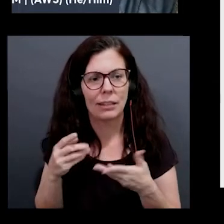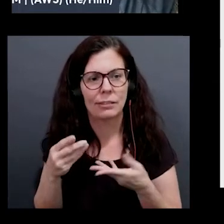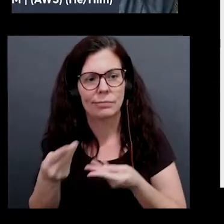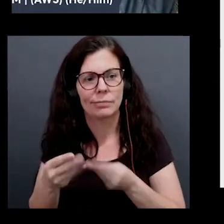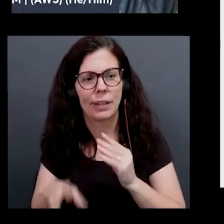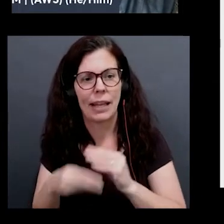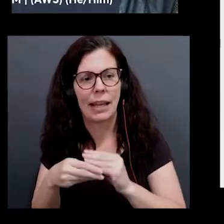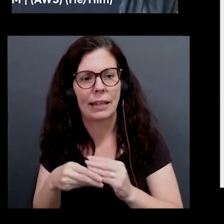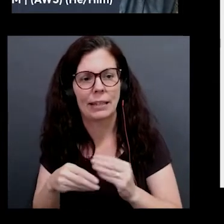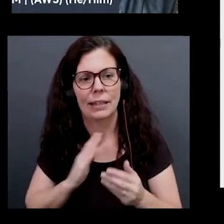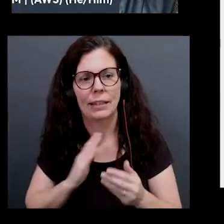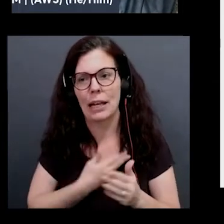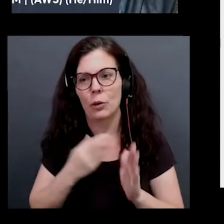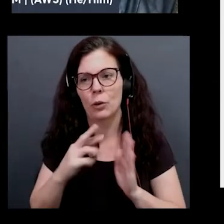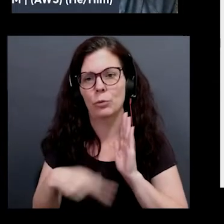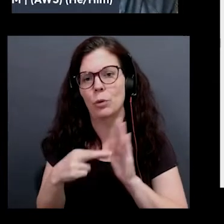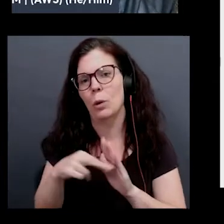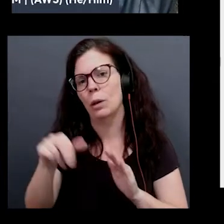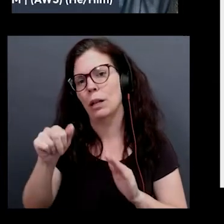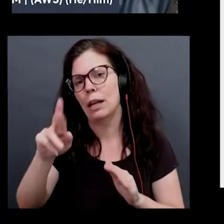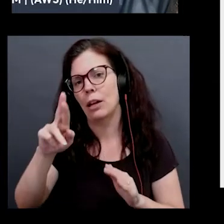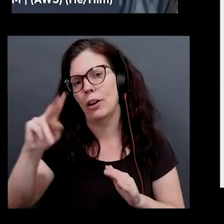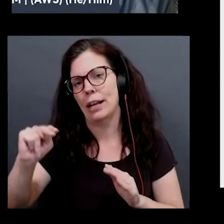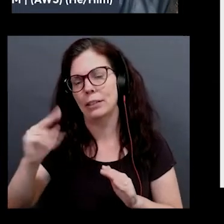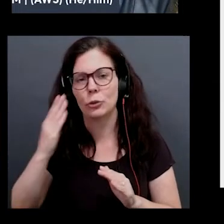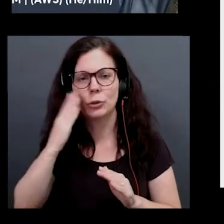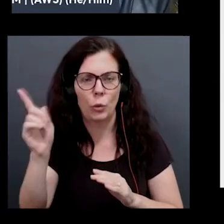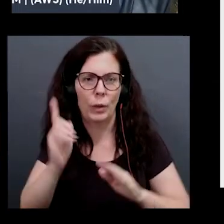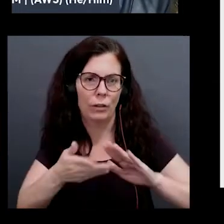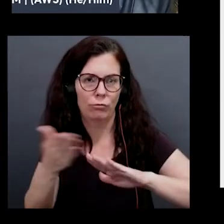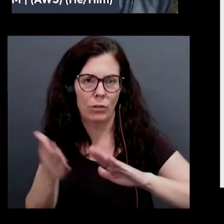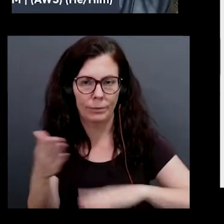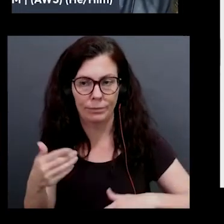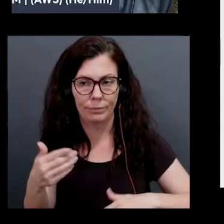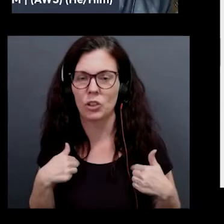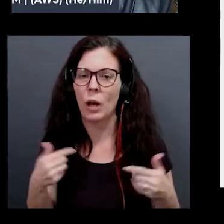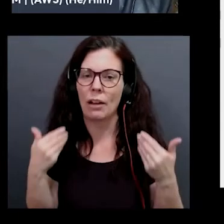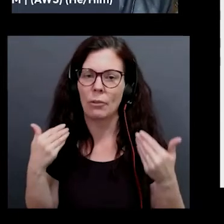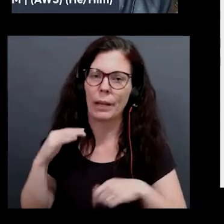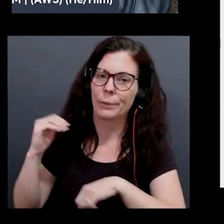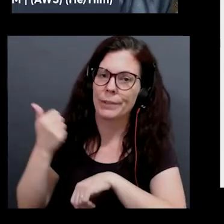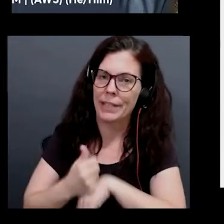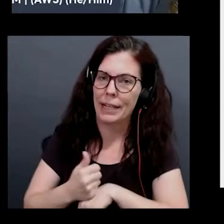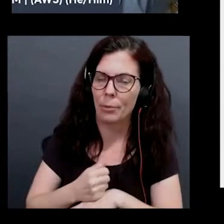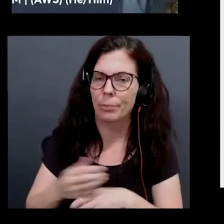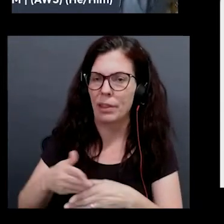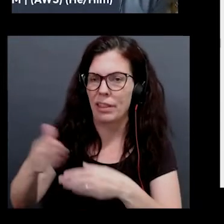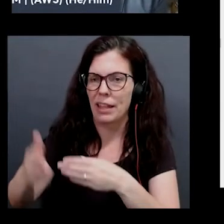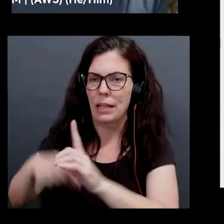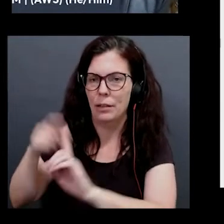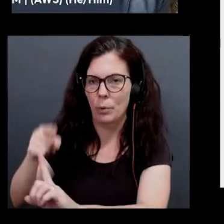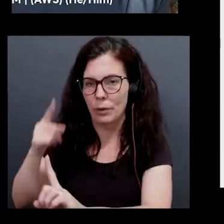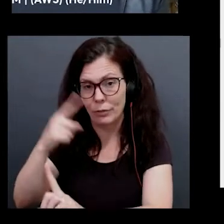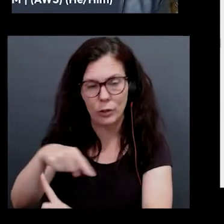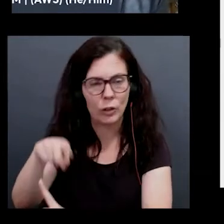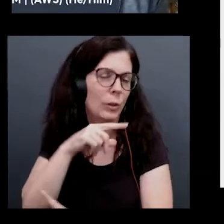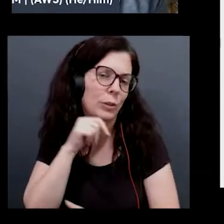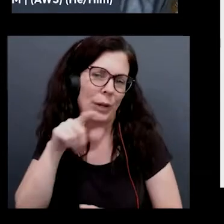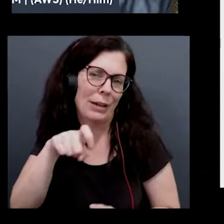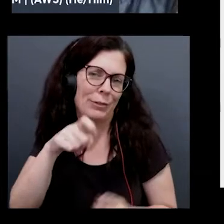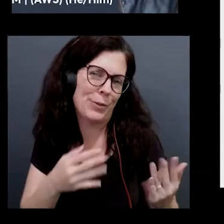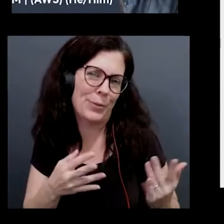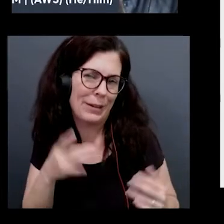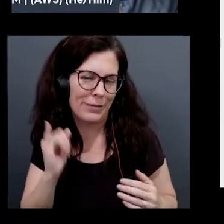role ARN so we know where to run it. So I've already taken the liberty of setting up the endpoint for you all, so you don't have to wait for that to spin